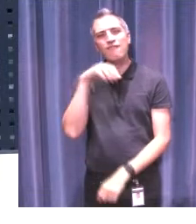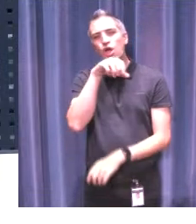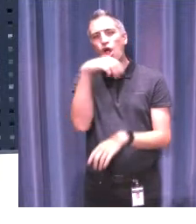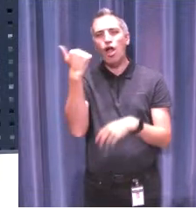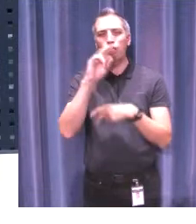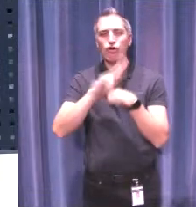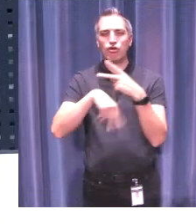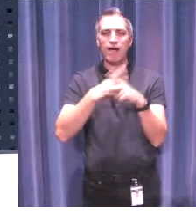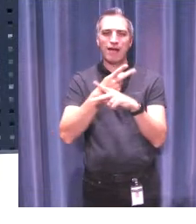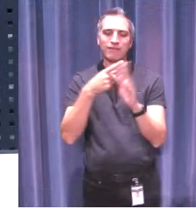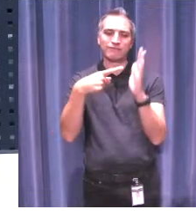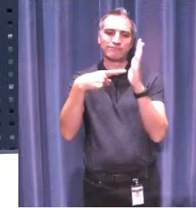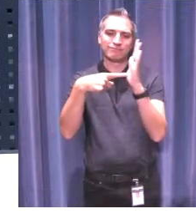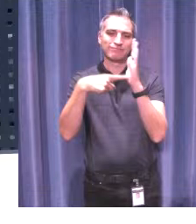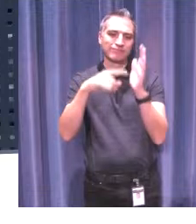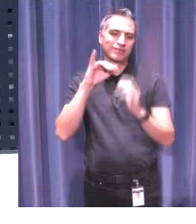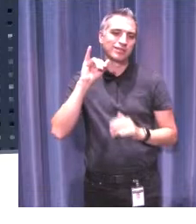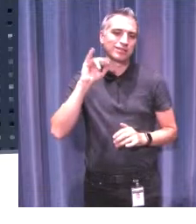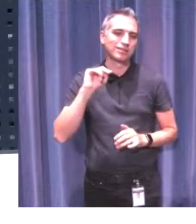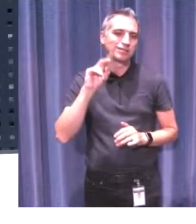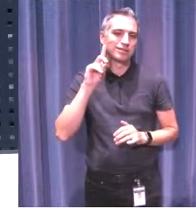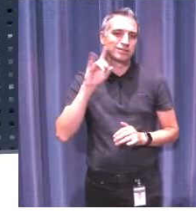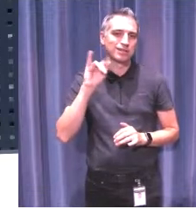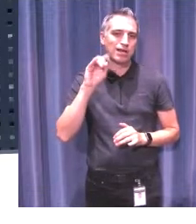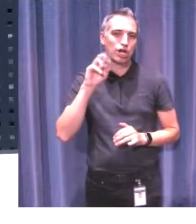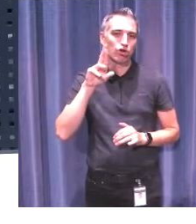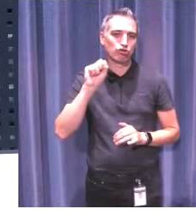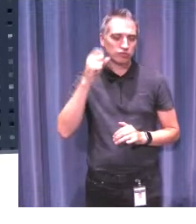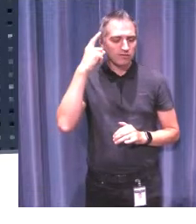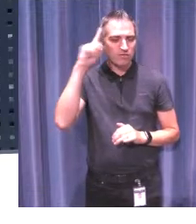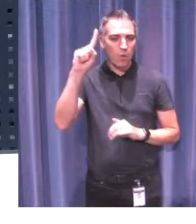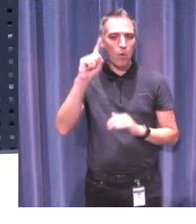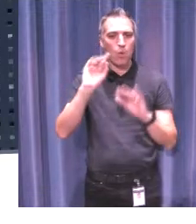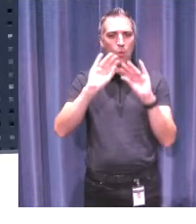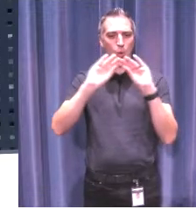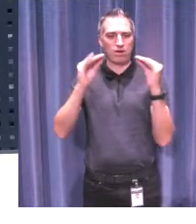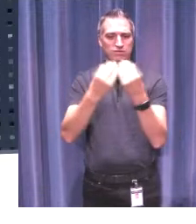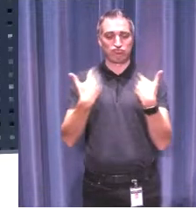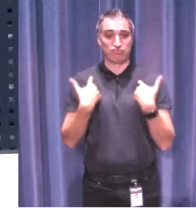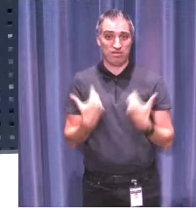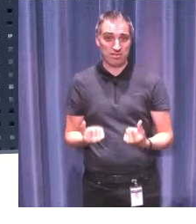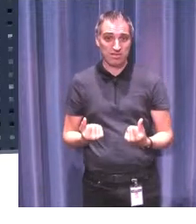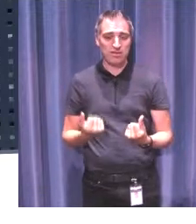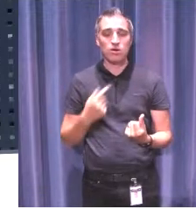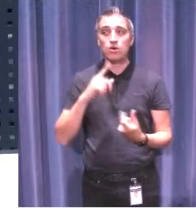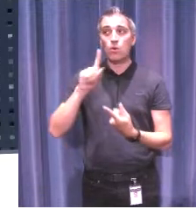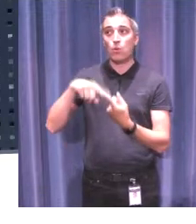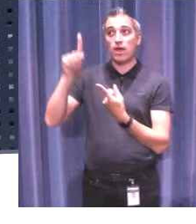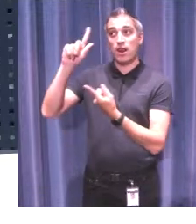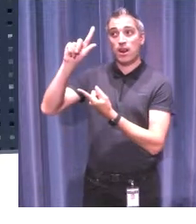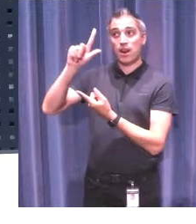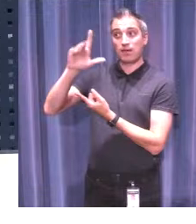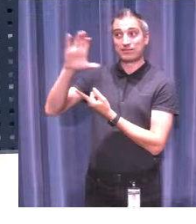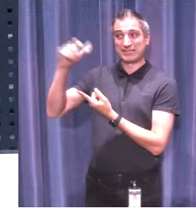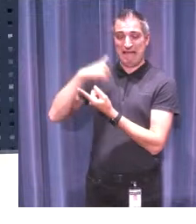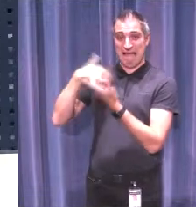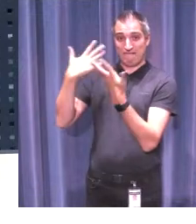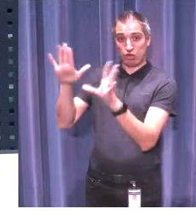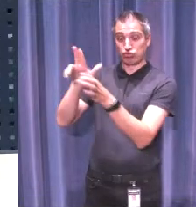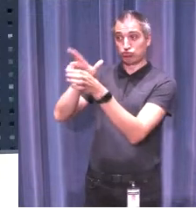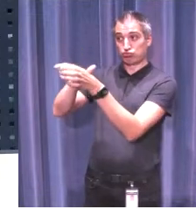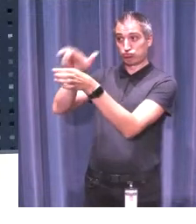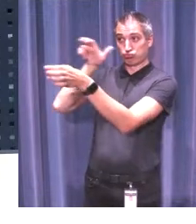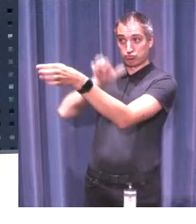indicators of organizational health. And when I left Lansing, we had 1